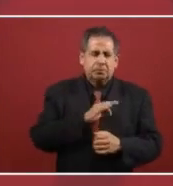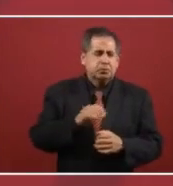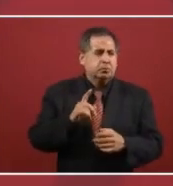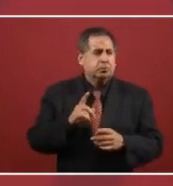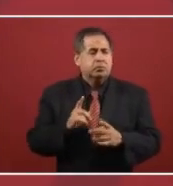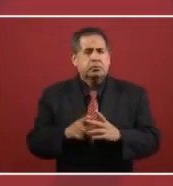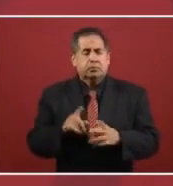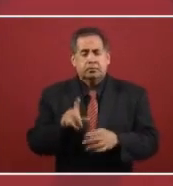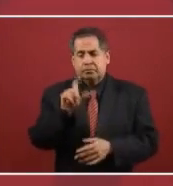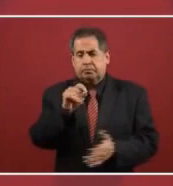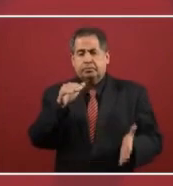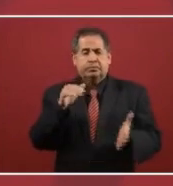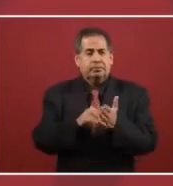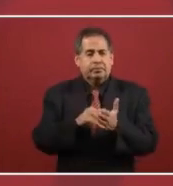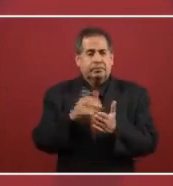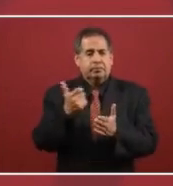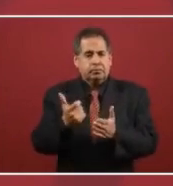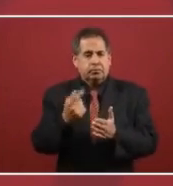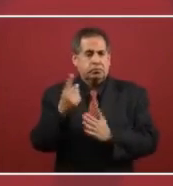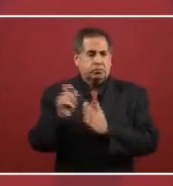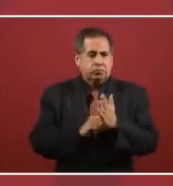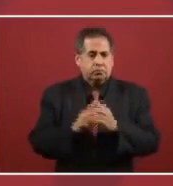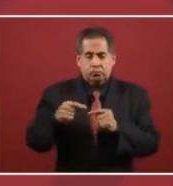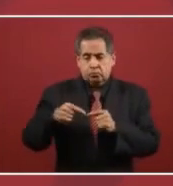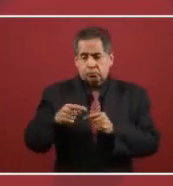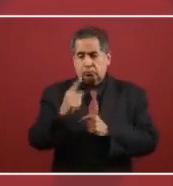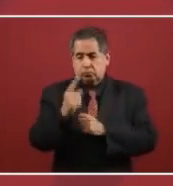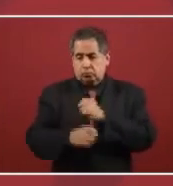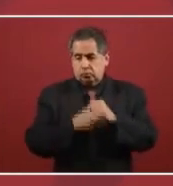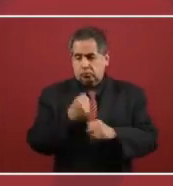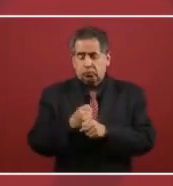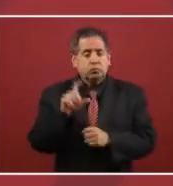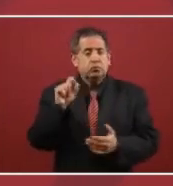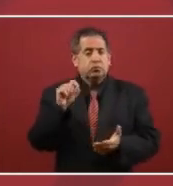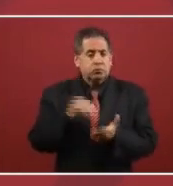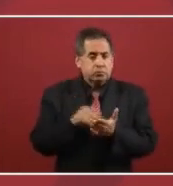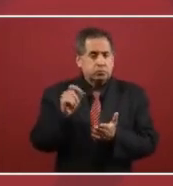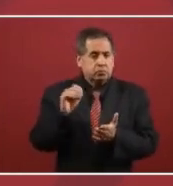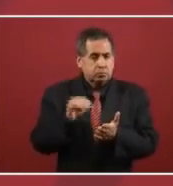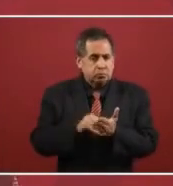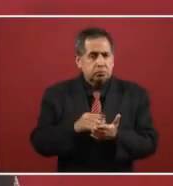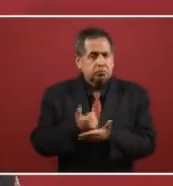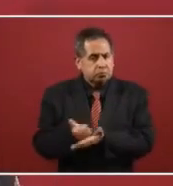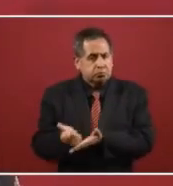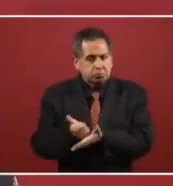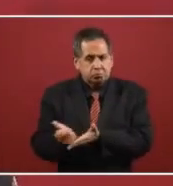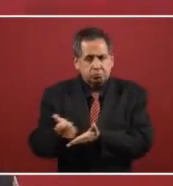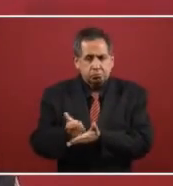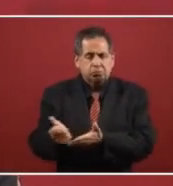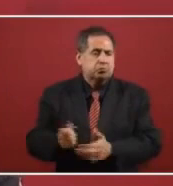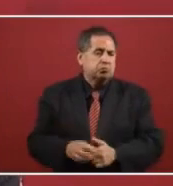That's going to be 20,000 a month for 1 year.